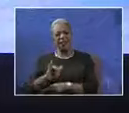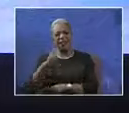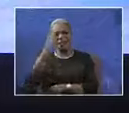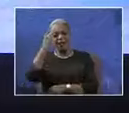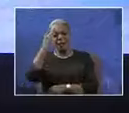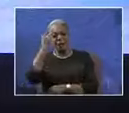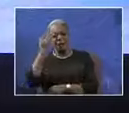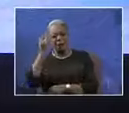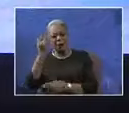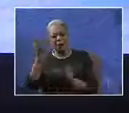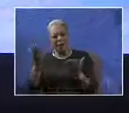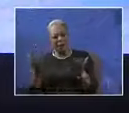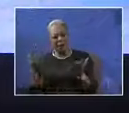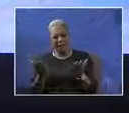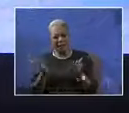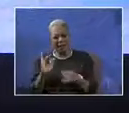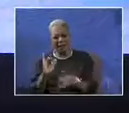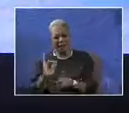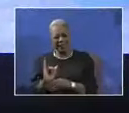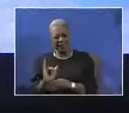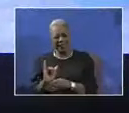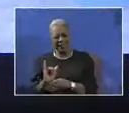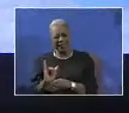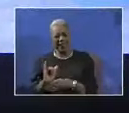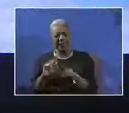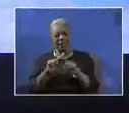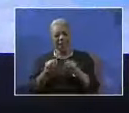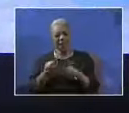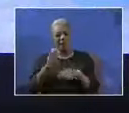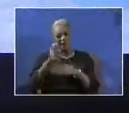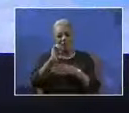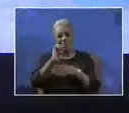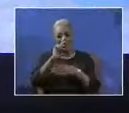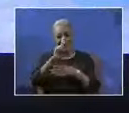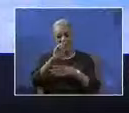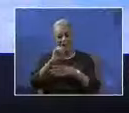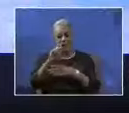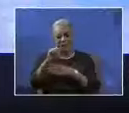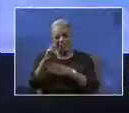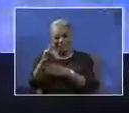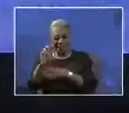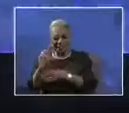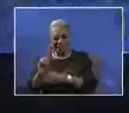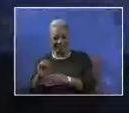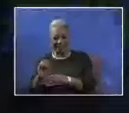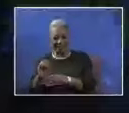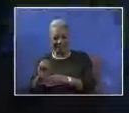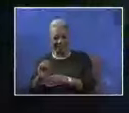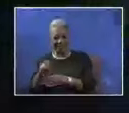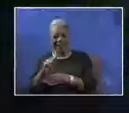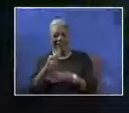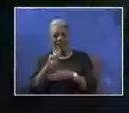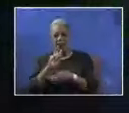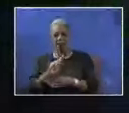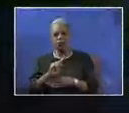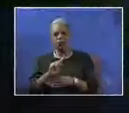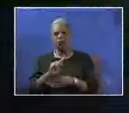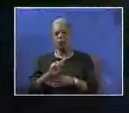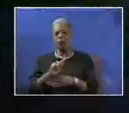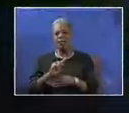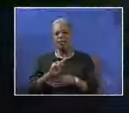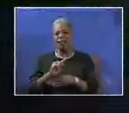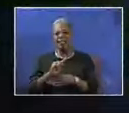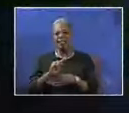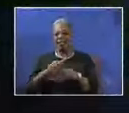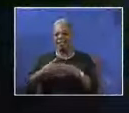Leviticus between the book of Numbers, but really Exodus, or Numbers, is a real extension to the book of Exodus.